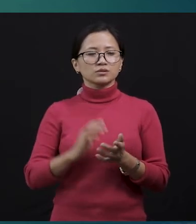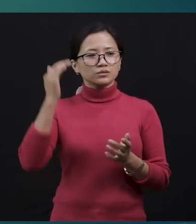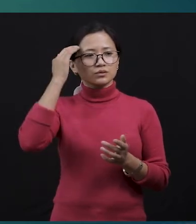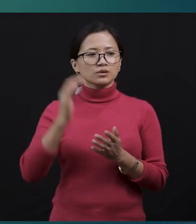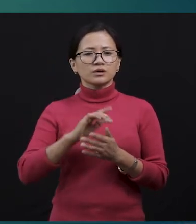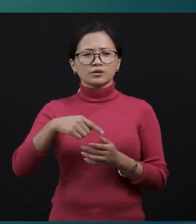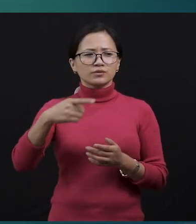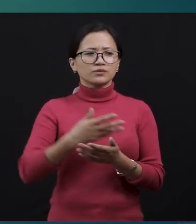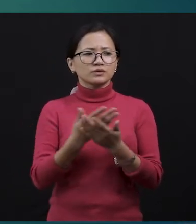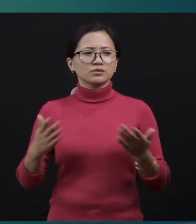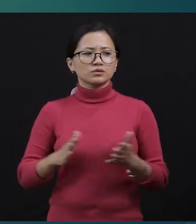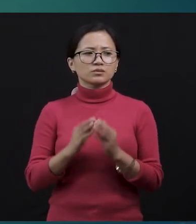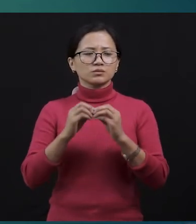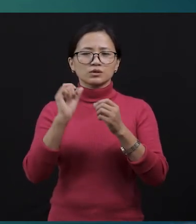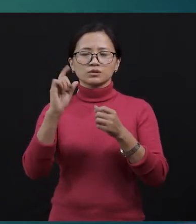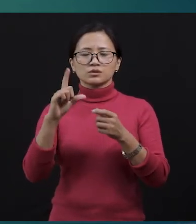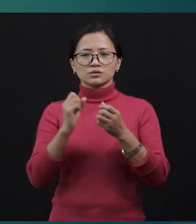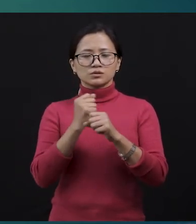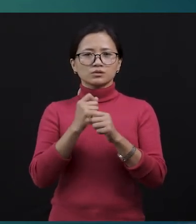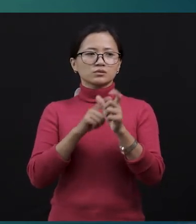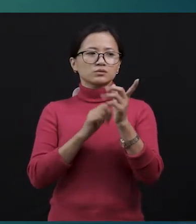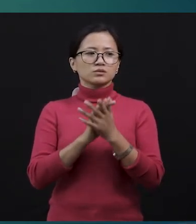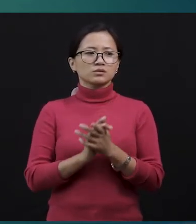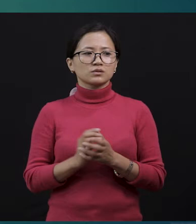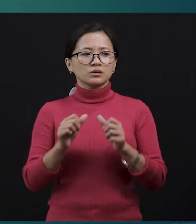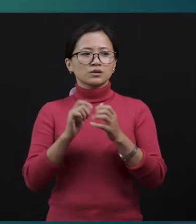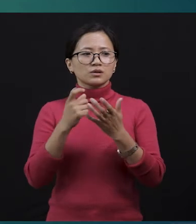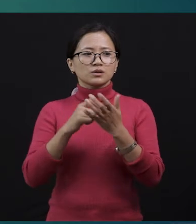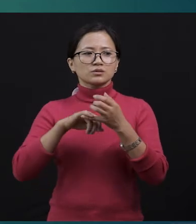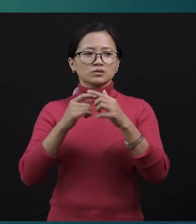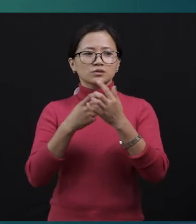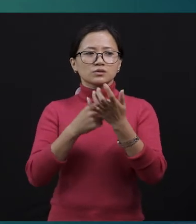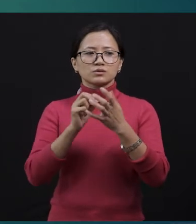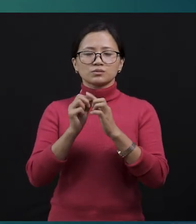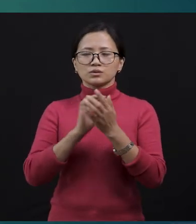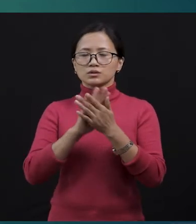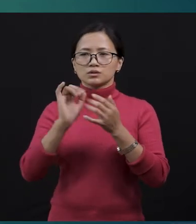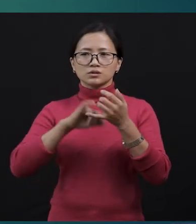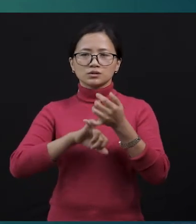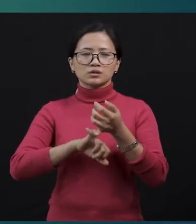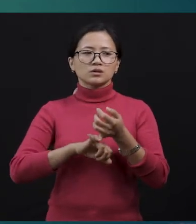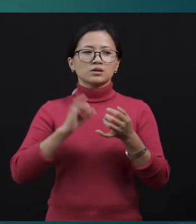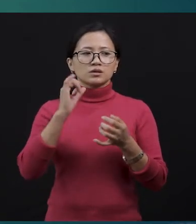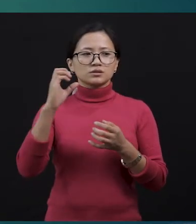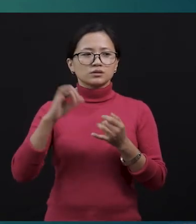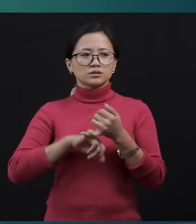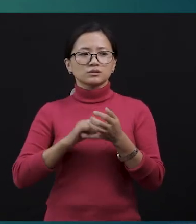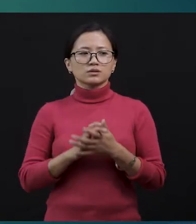from biology to astrophysics to aeronautical engineering. So I did not bring everything because I cannot write everything here in